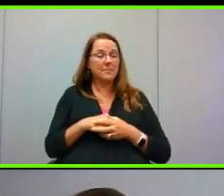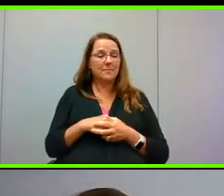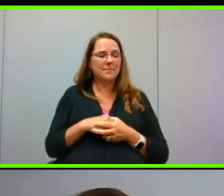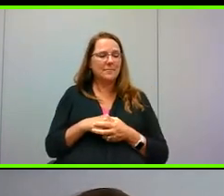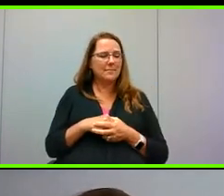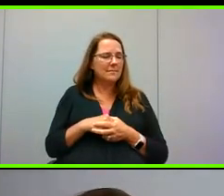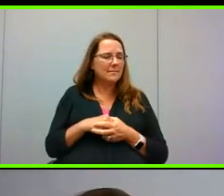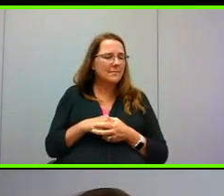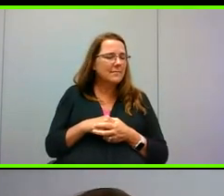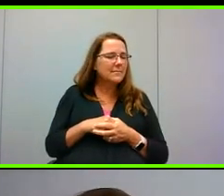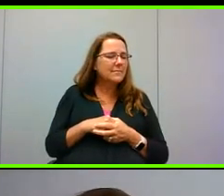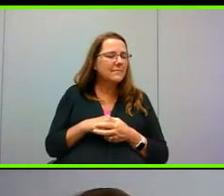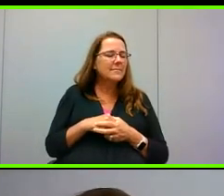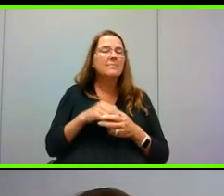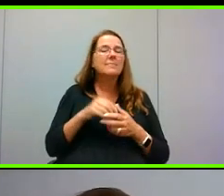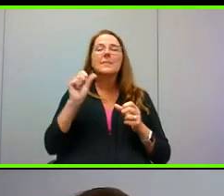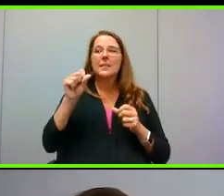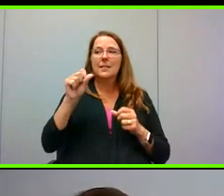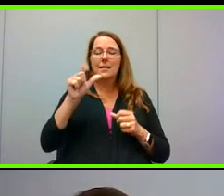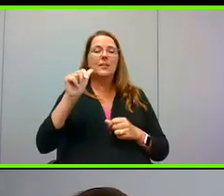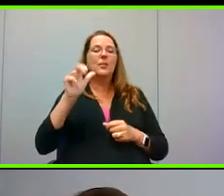with Yeah, we can do that.